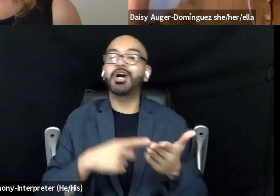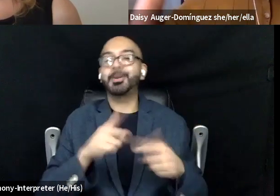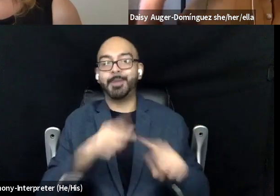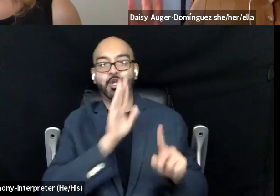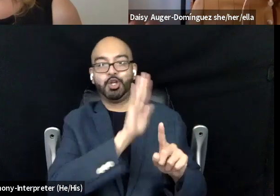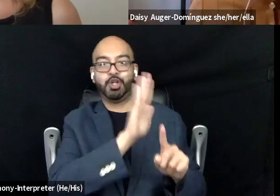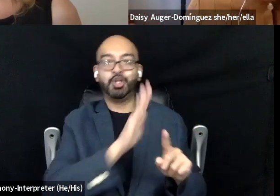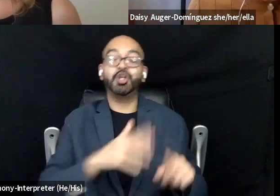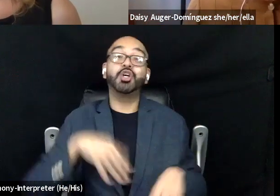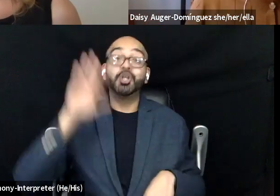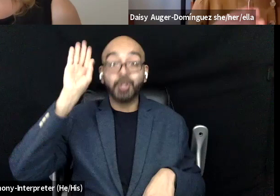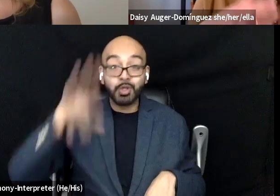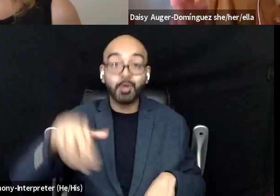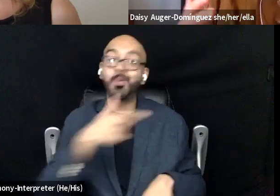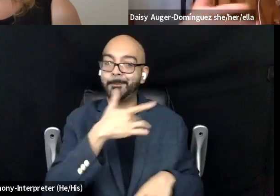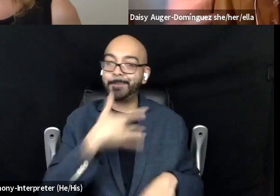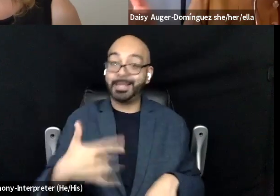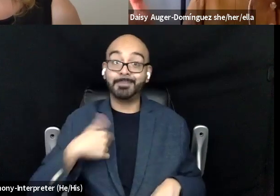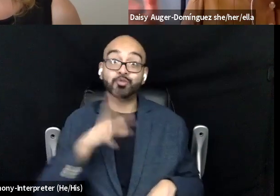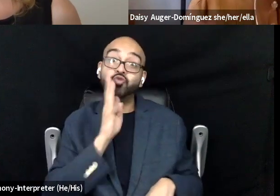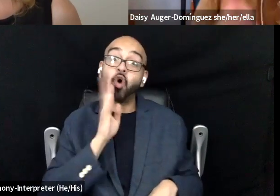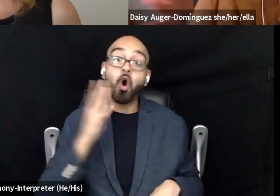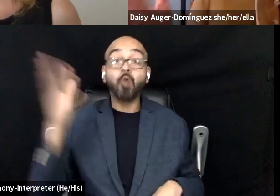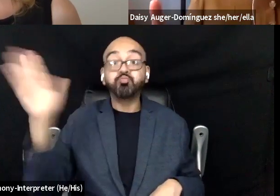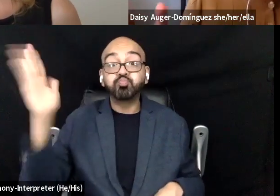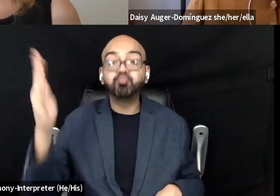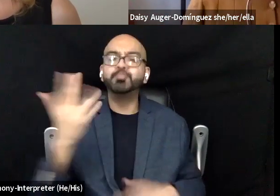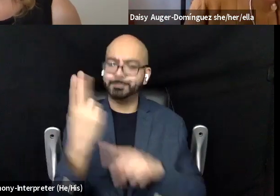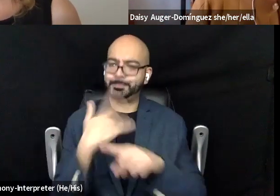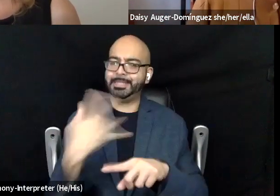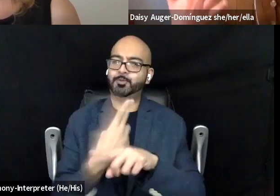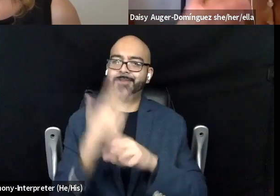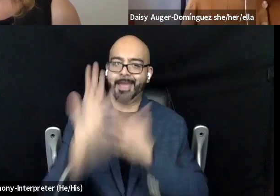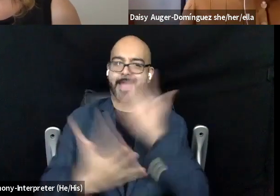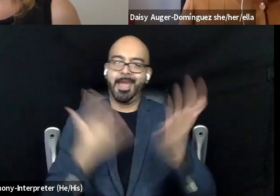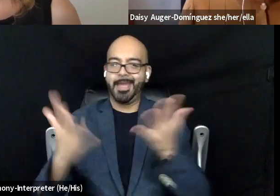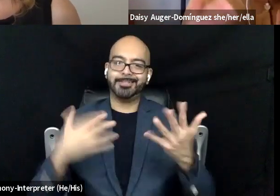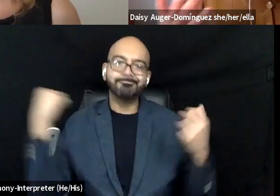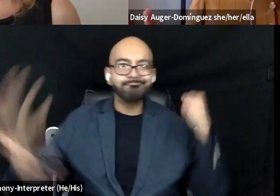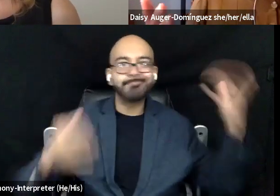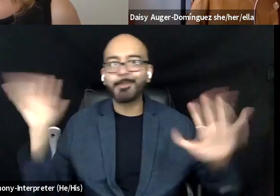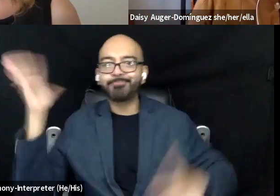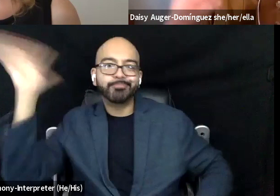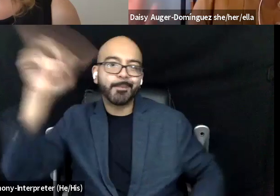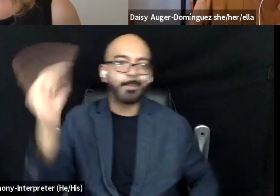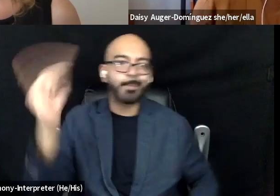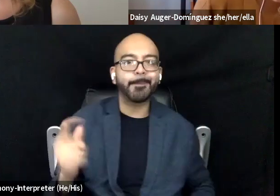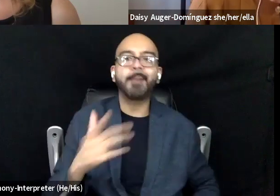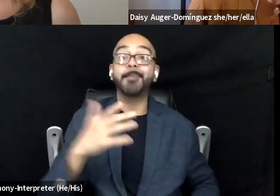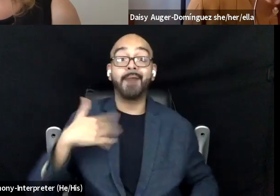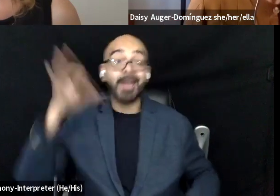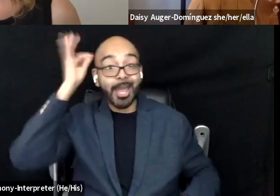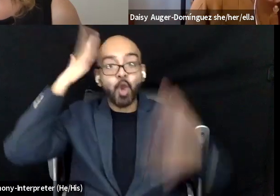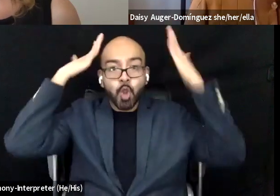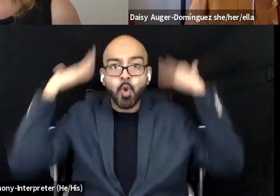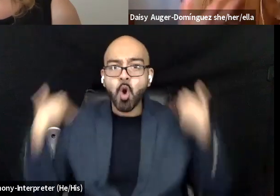and I just kept on flipping it, like her, you know, like her tias and her mother, that I wore a dress, which was very different from, you know, how most